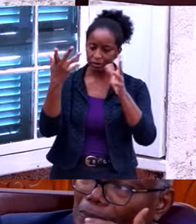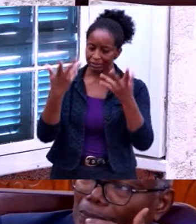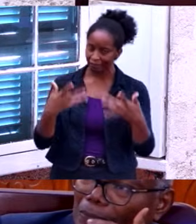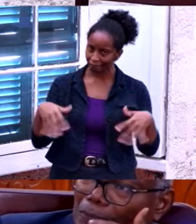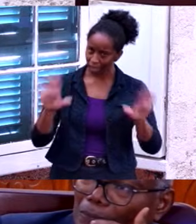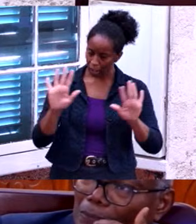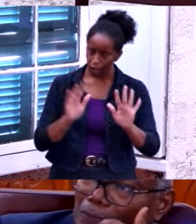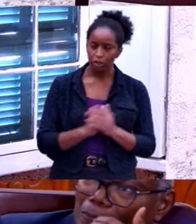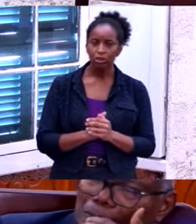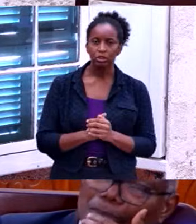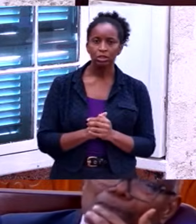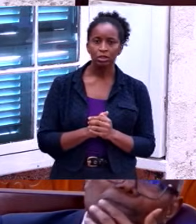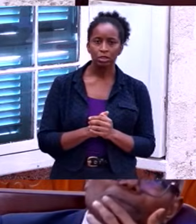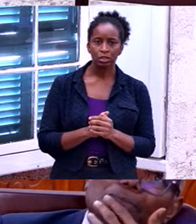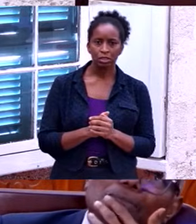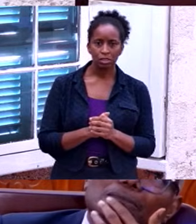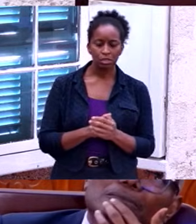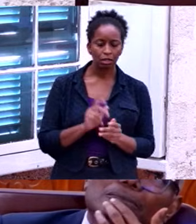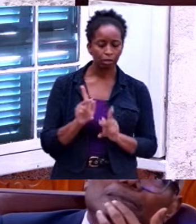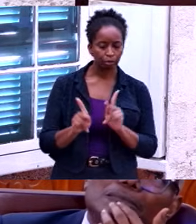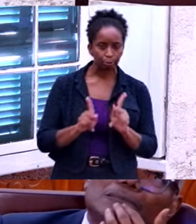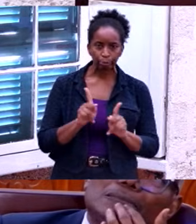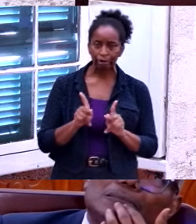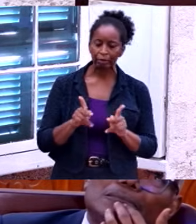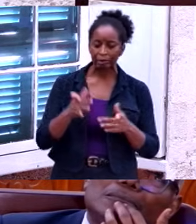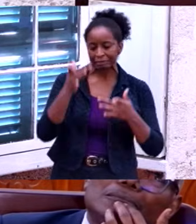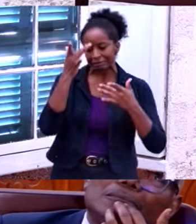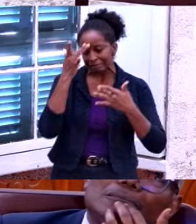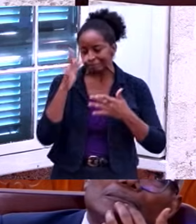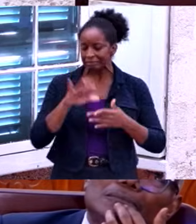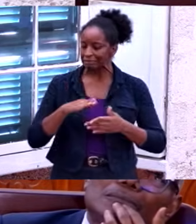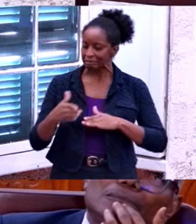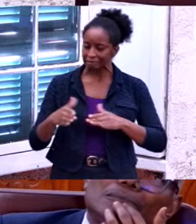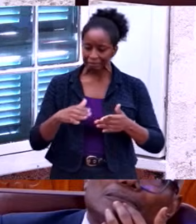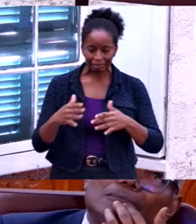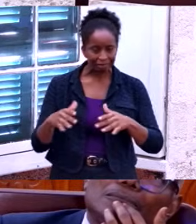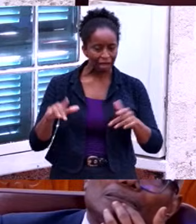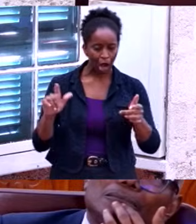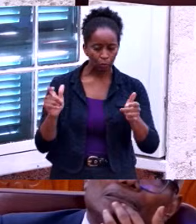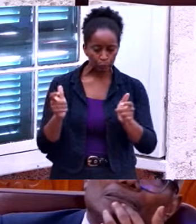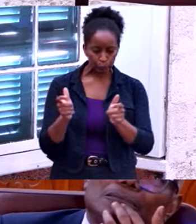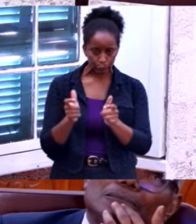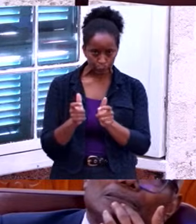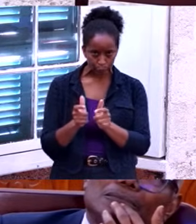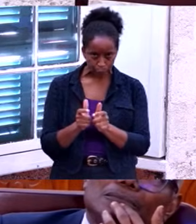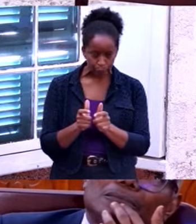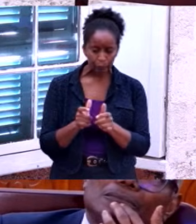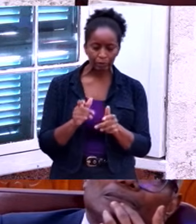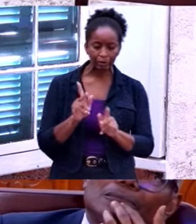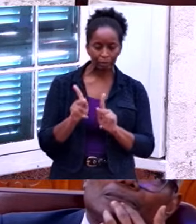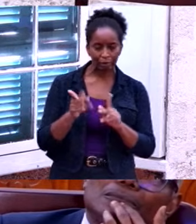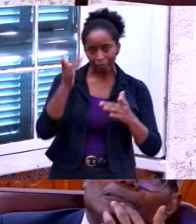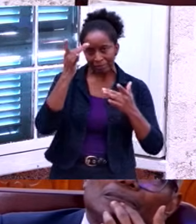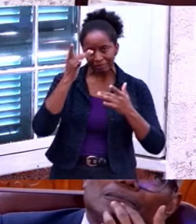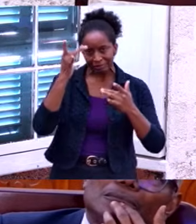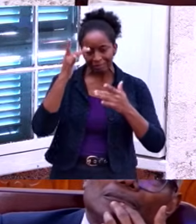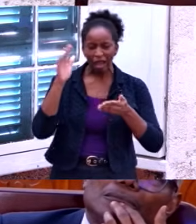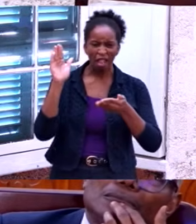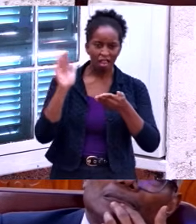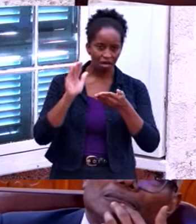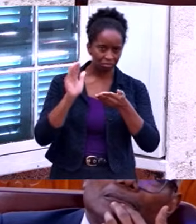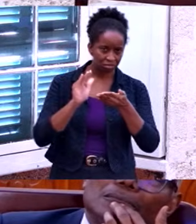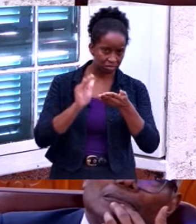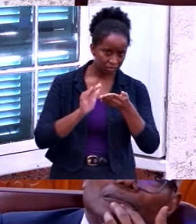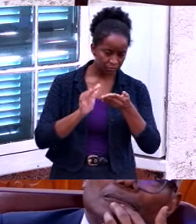have the degree of death and disability or risk and so on. And so the person serving